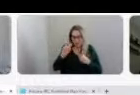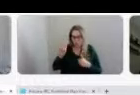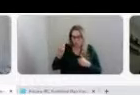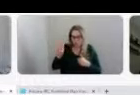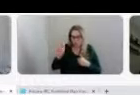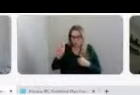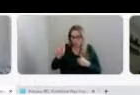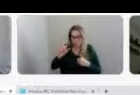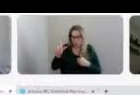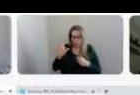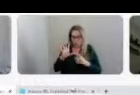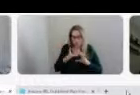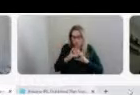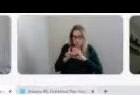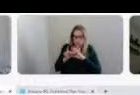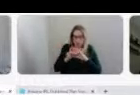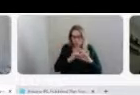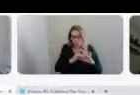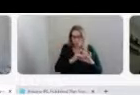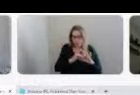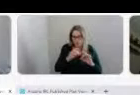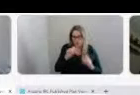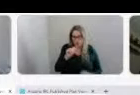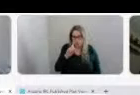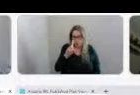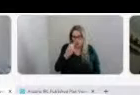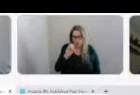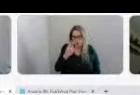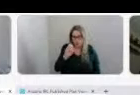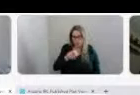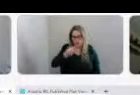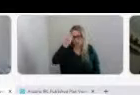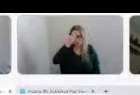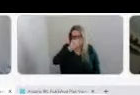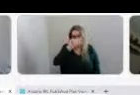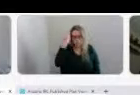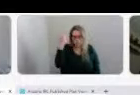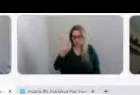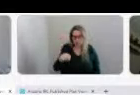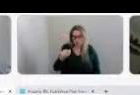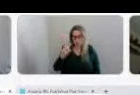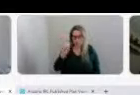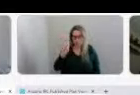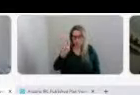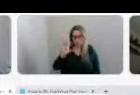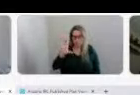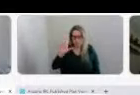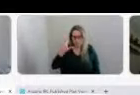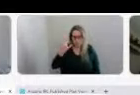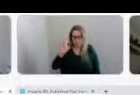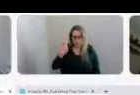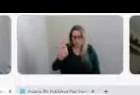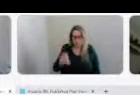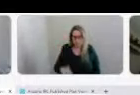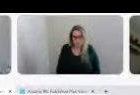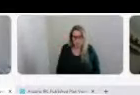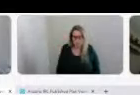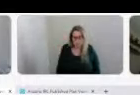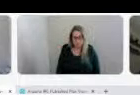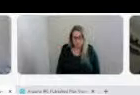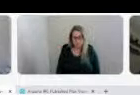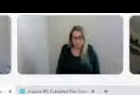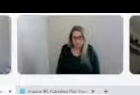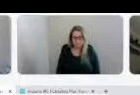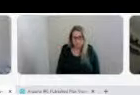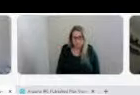more aligned with possibilities and north tucson with oracle and la canada address business